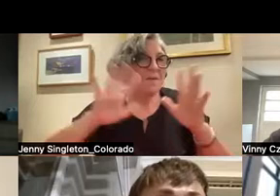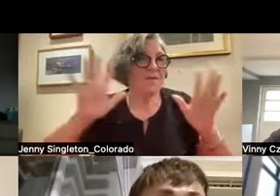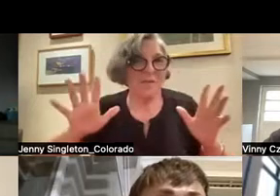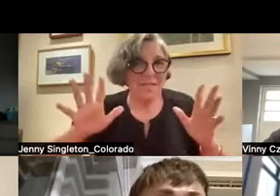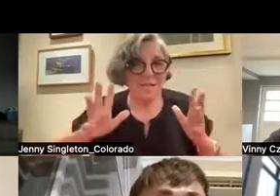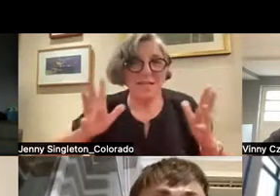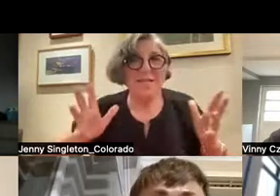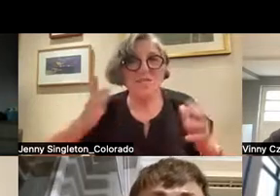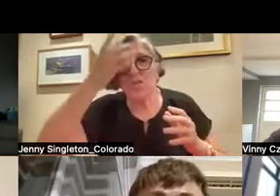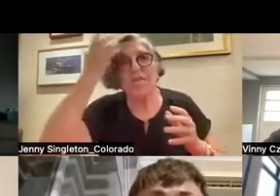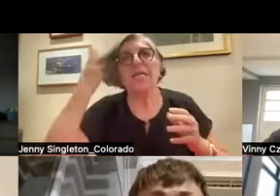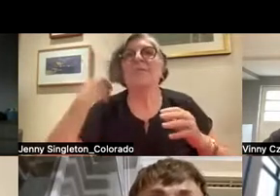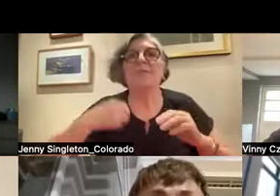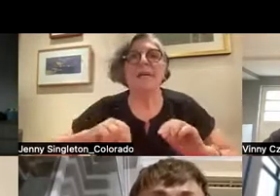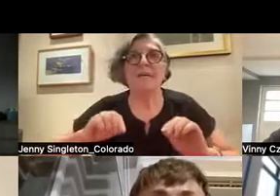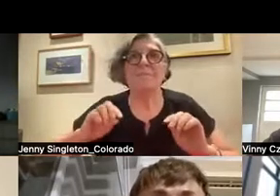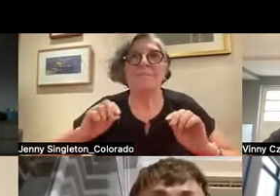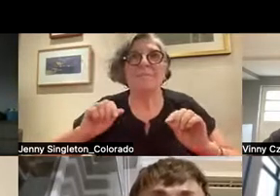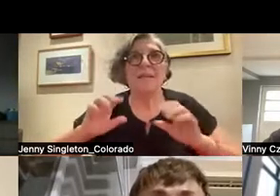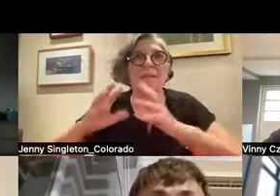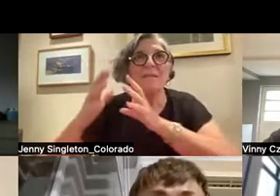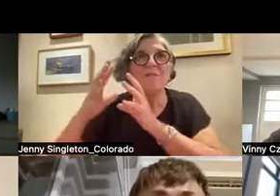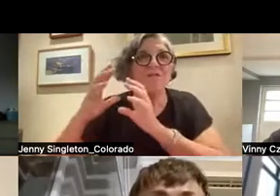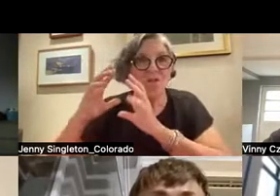you know, there's a fascinating history of